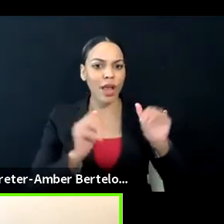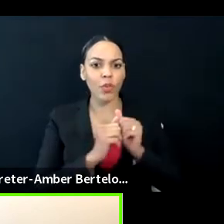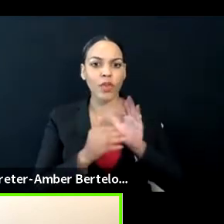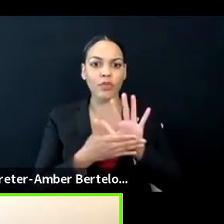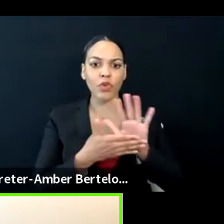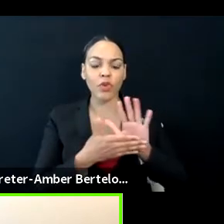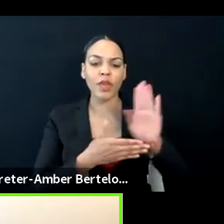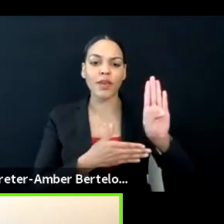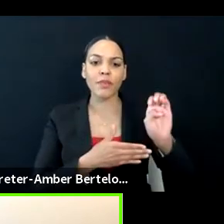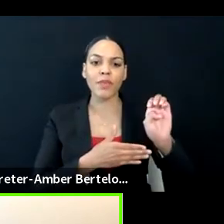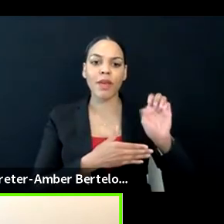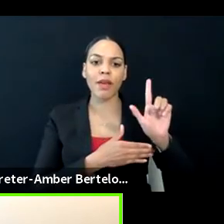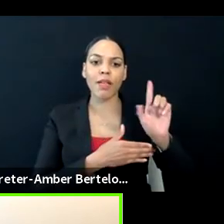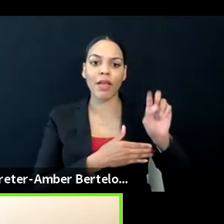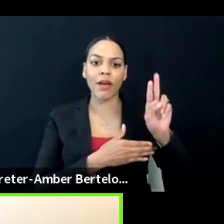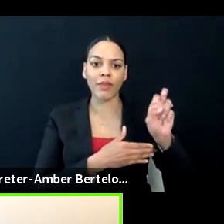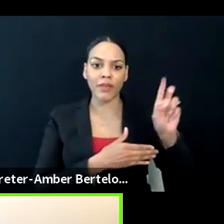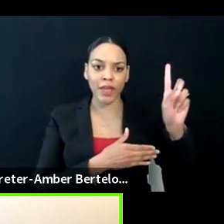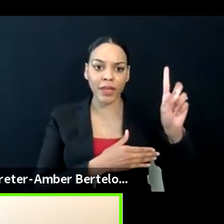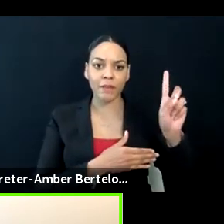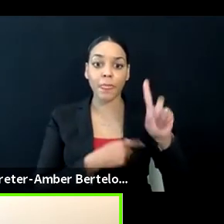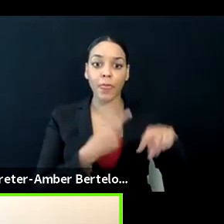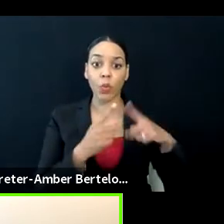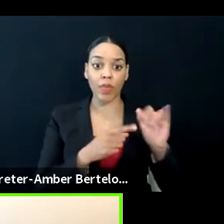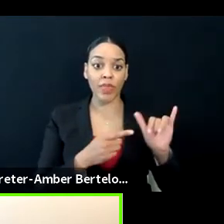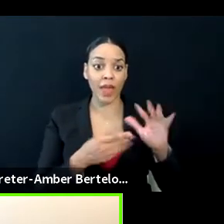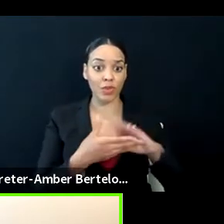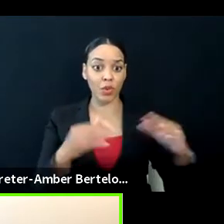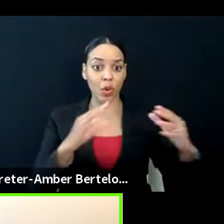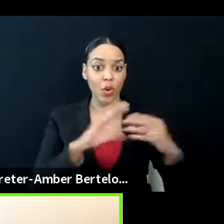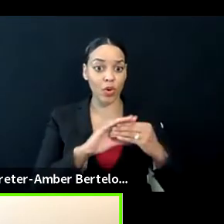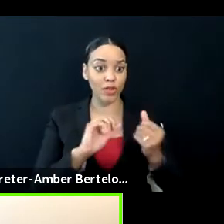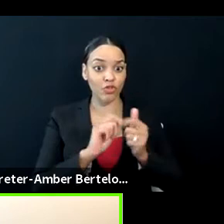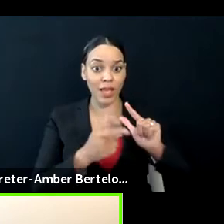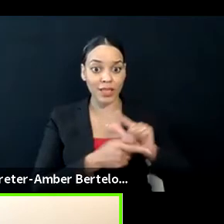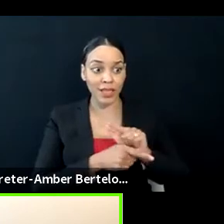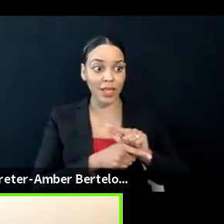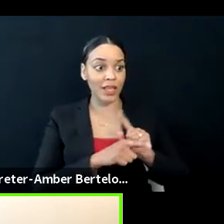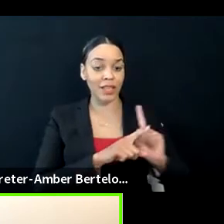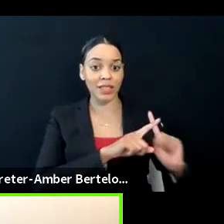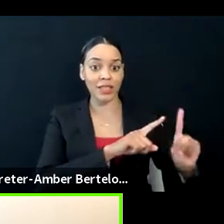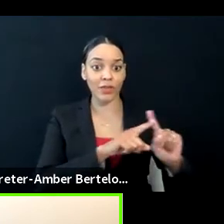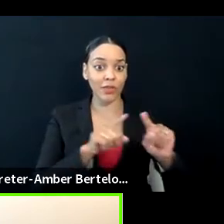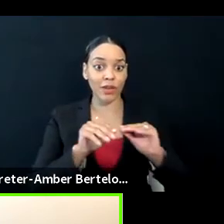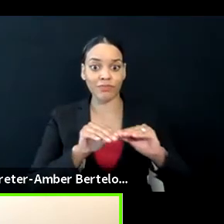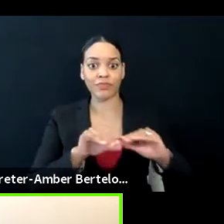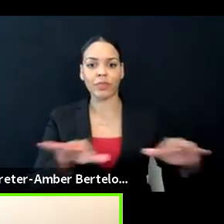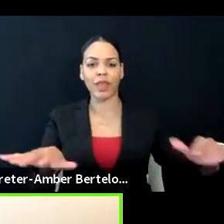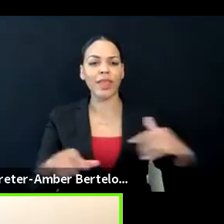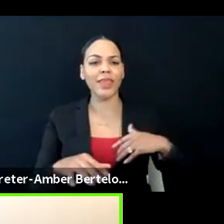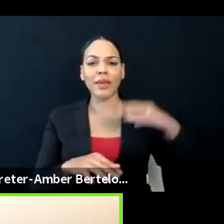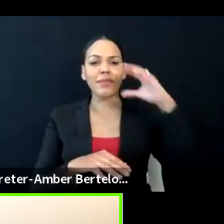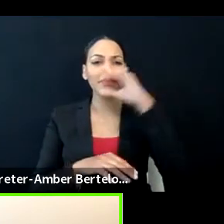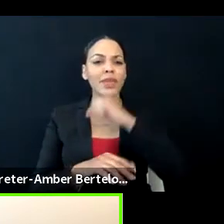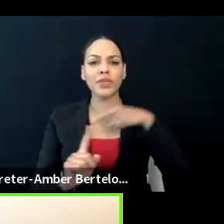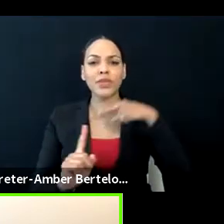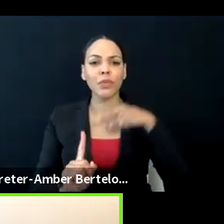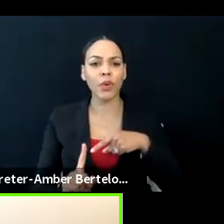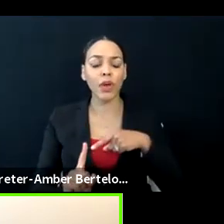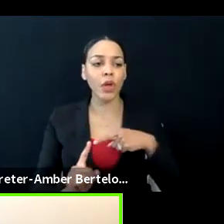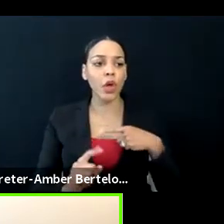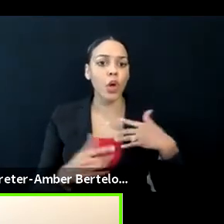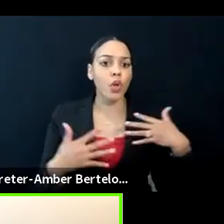film was translated across, or that story is translated across mediums, I think they missed the point. The horror was